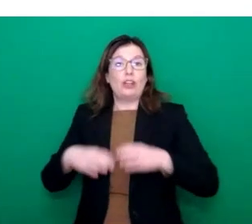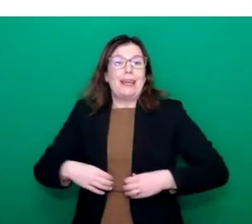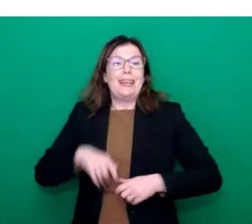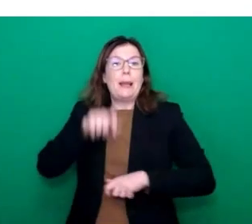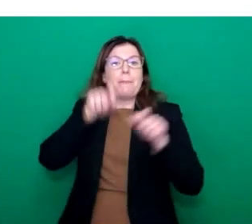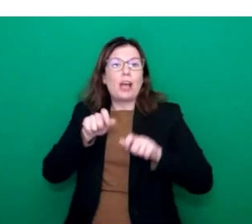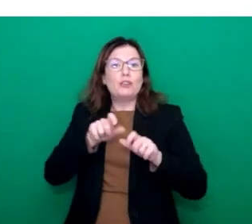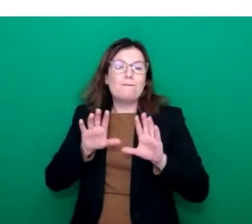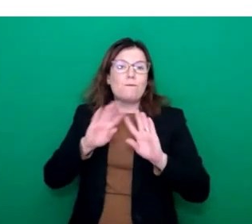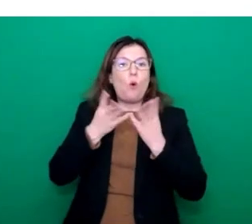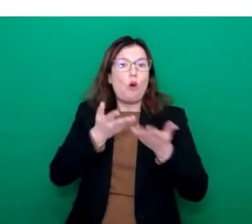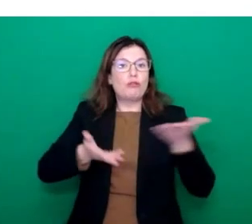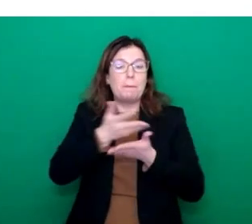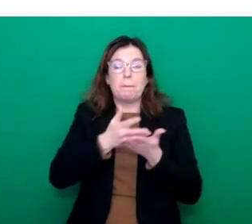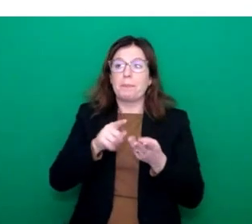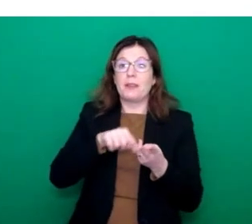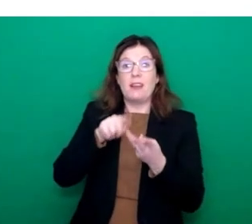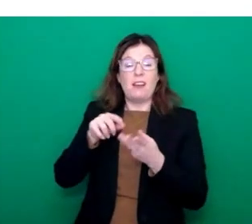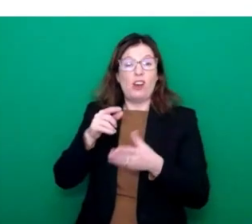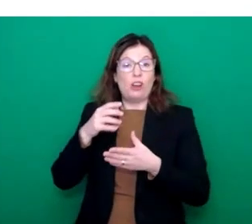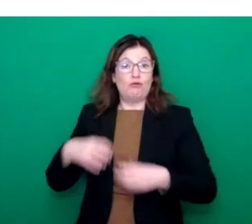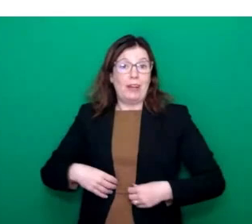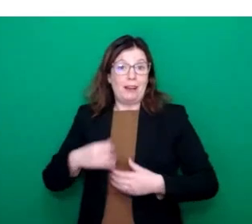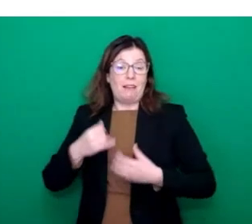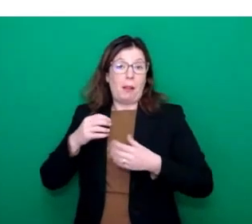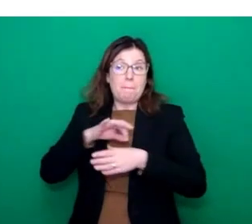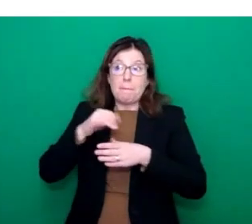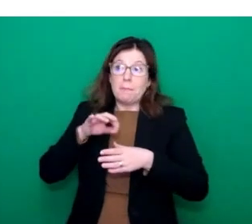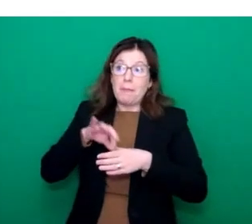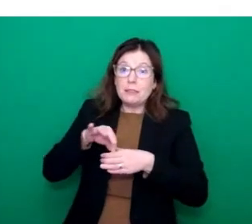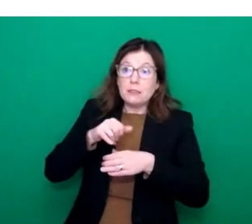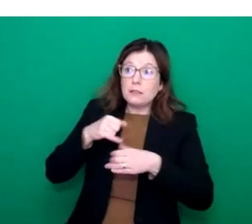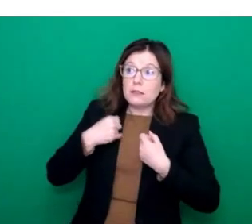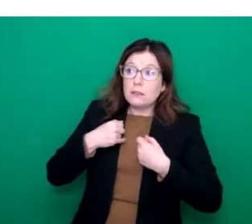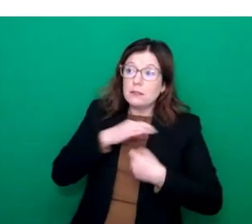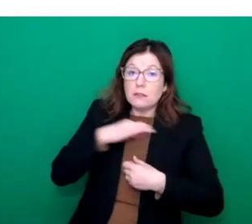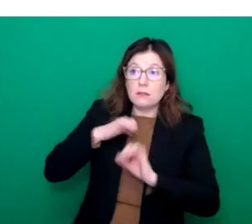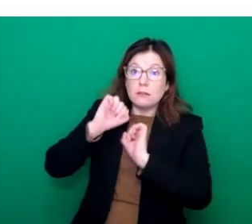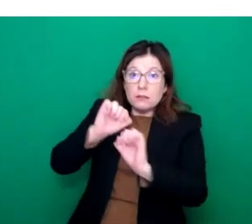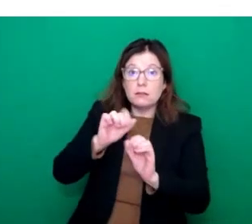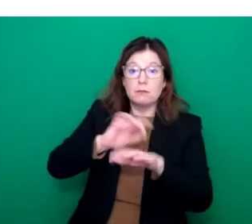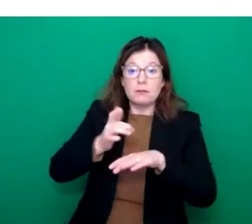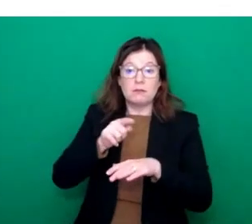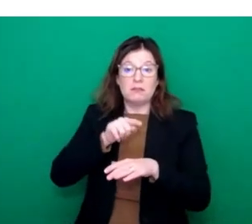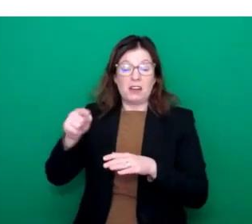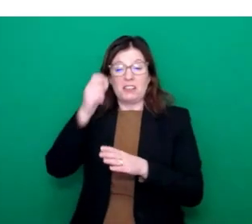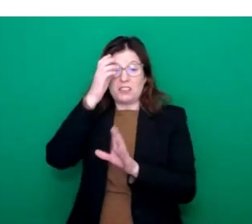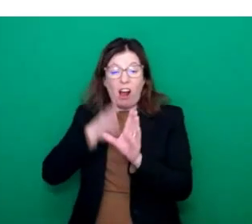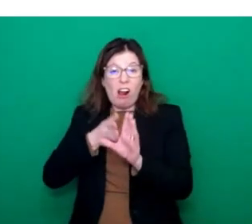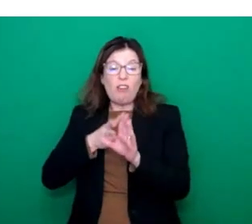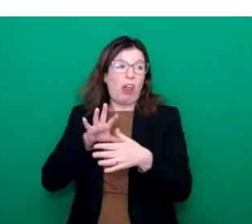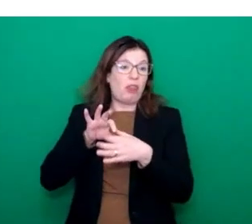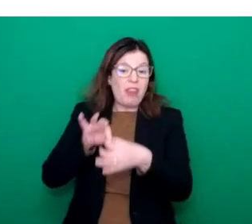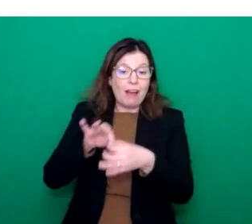involving consultants in renal medicine, social work, psychology, clinical psychology, therapists,